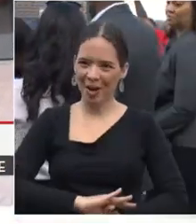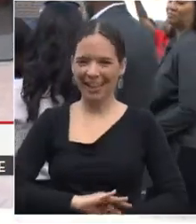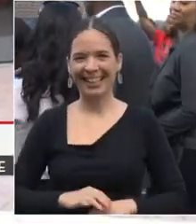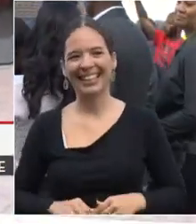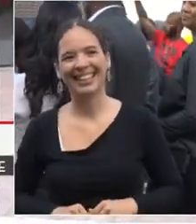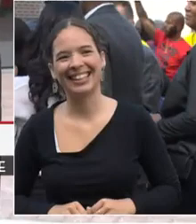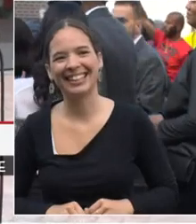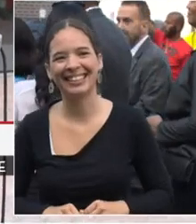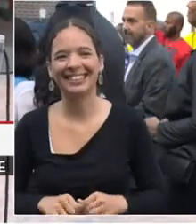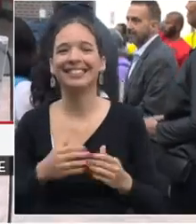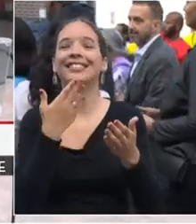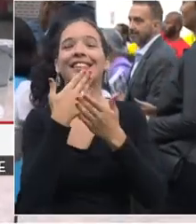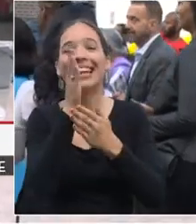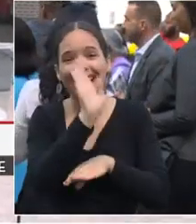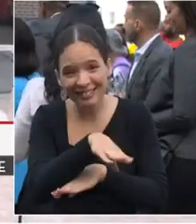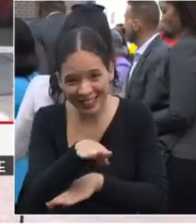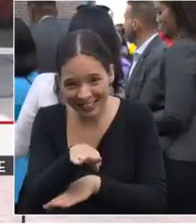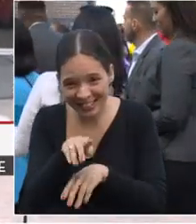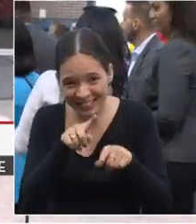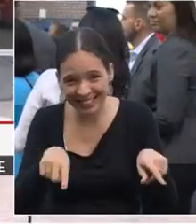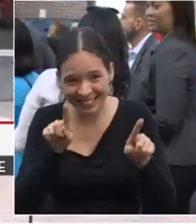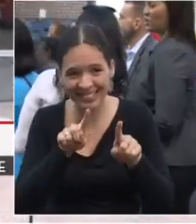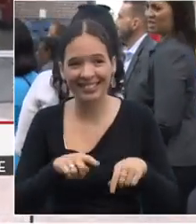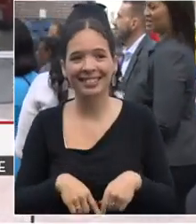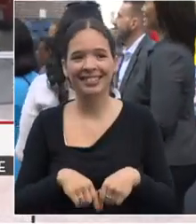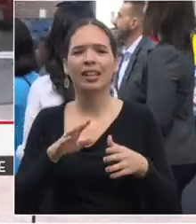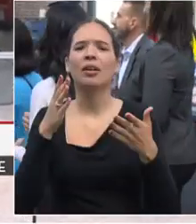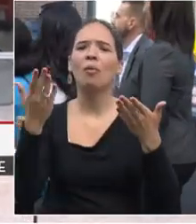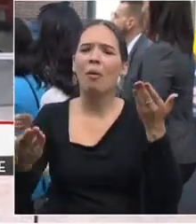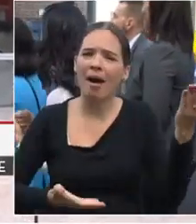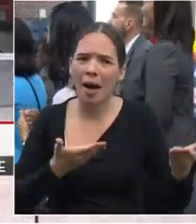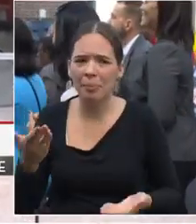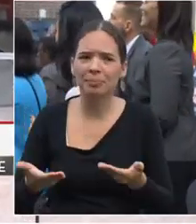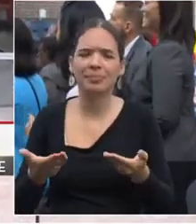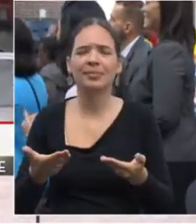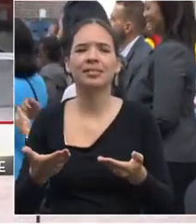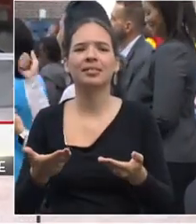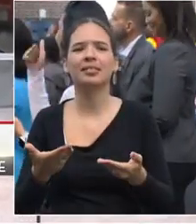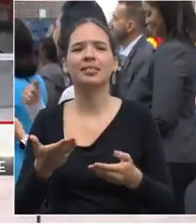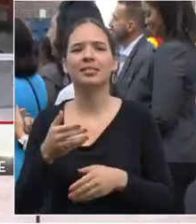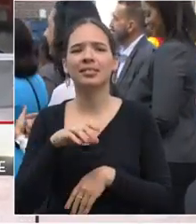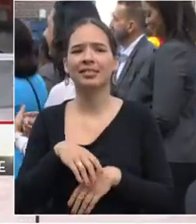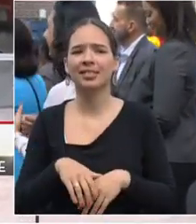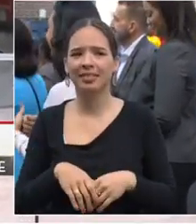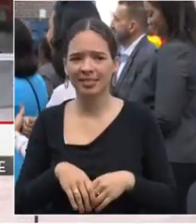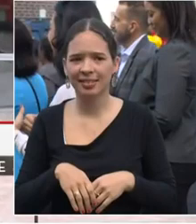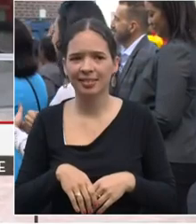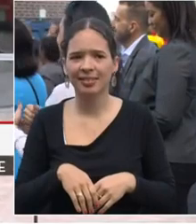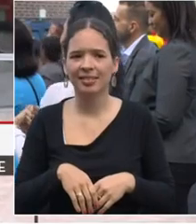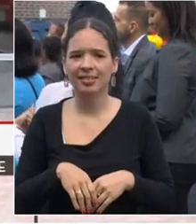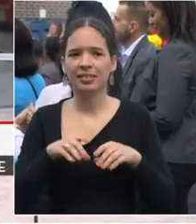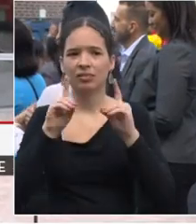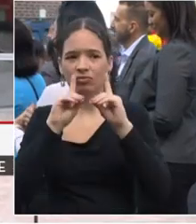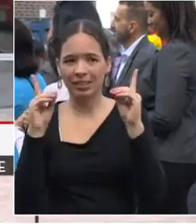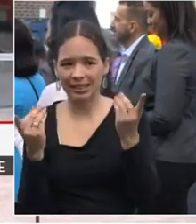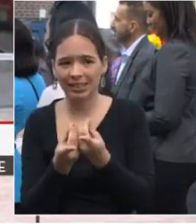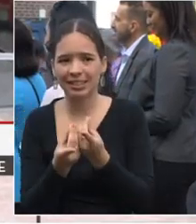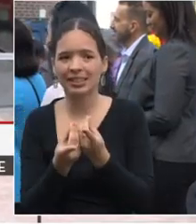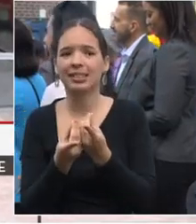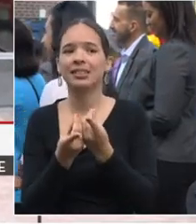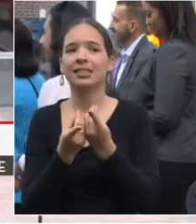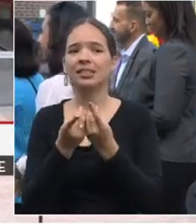Good afternoon, and welcome to Single Member District 7B02. I am the chair, but this is my